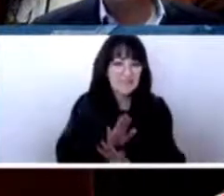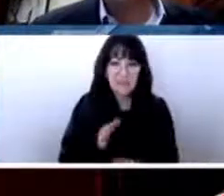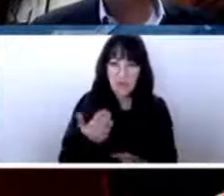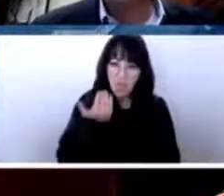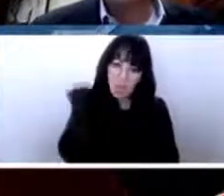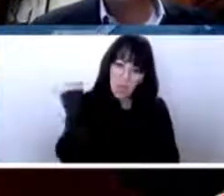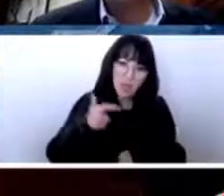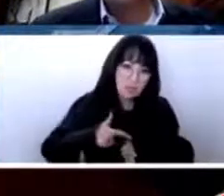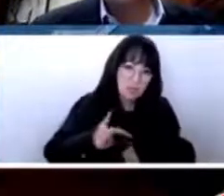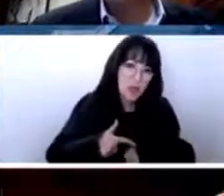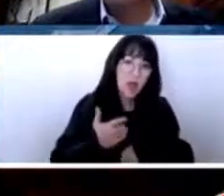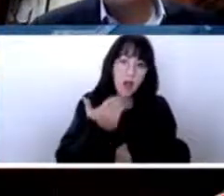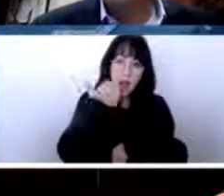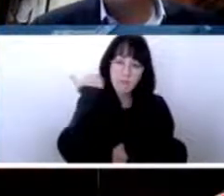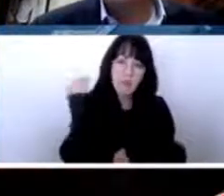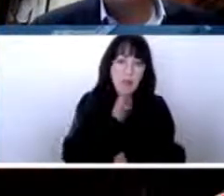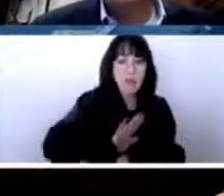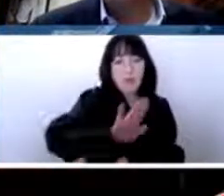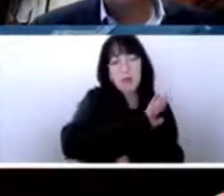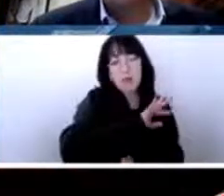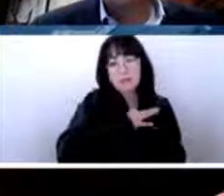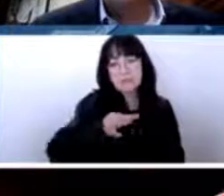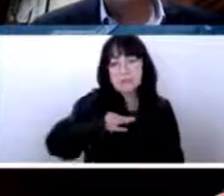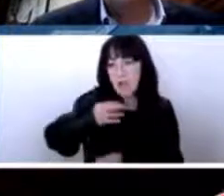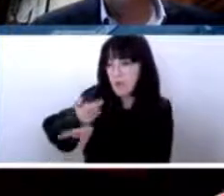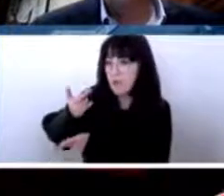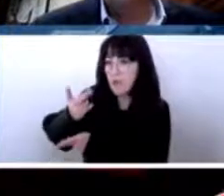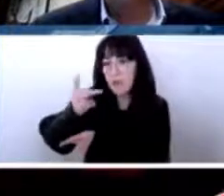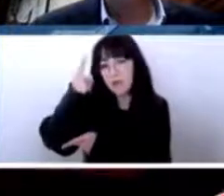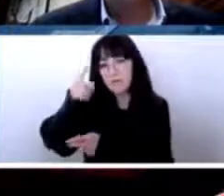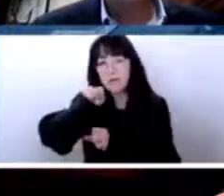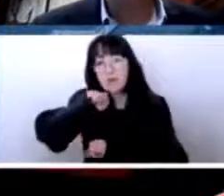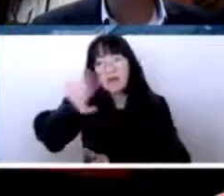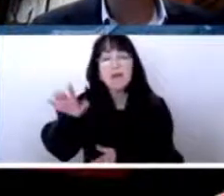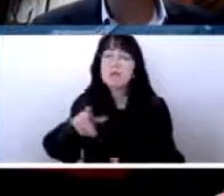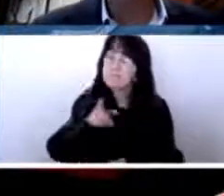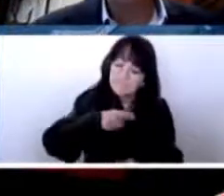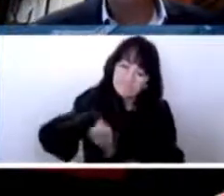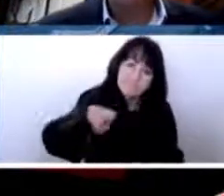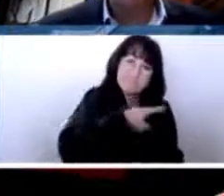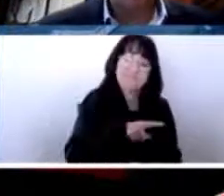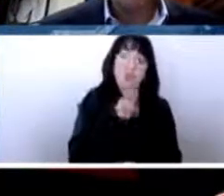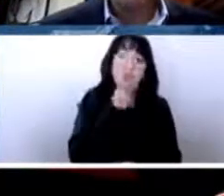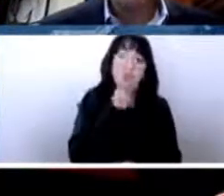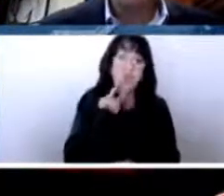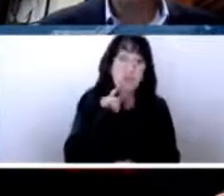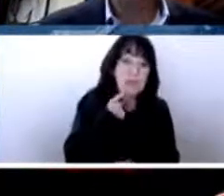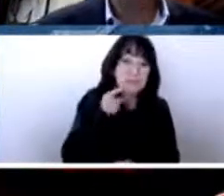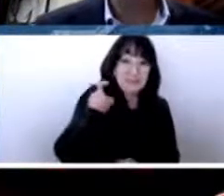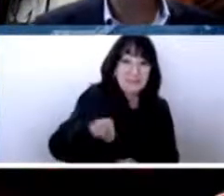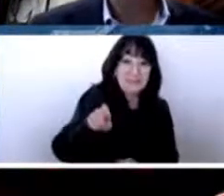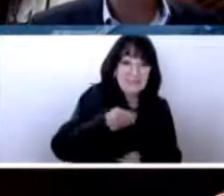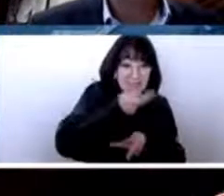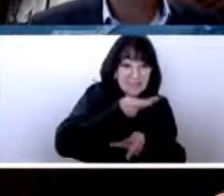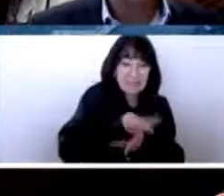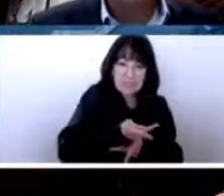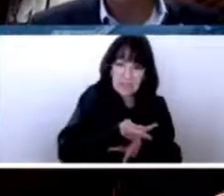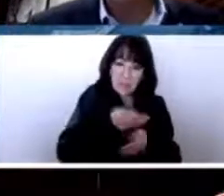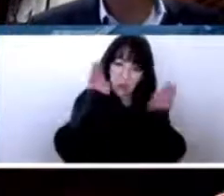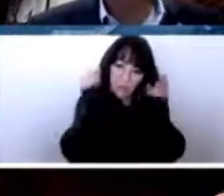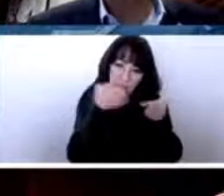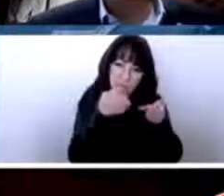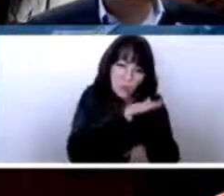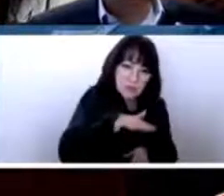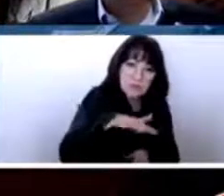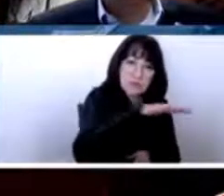to lower the risk and seeking out the right health resources when needed. Next slide, please. So again,